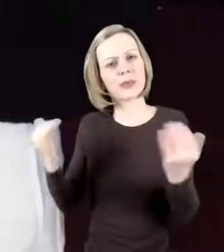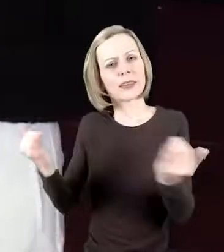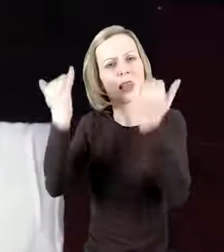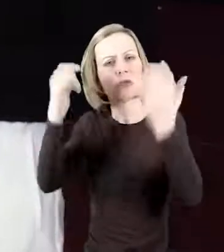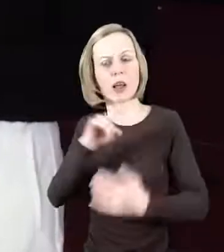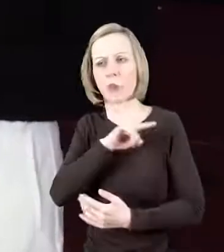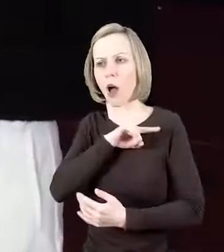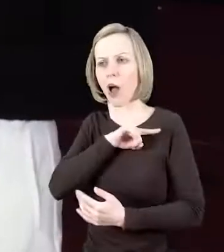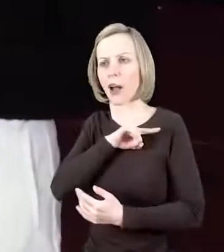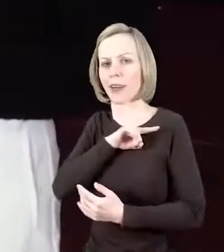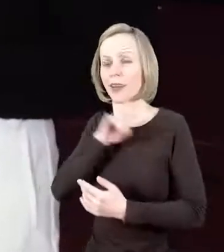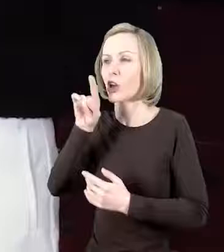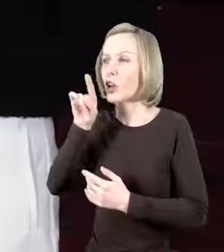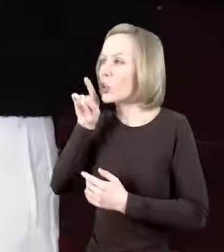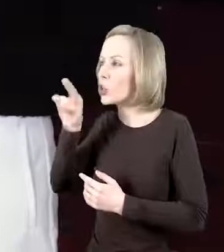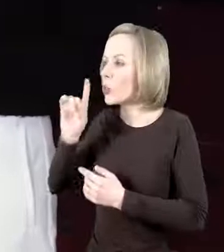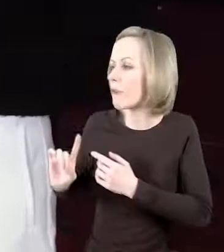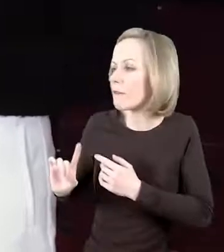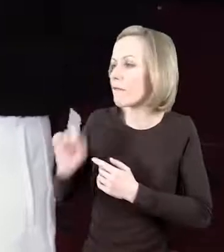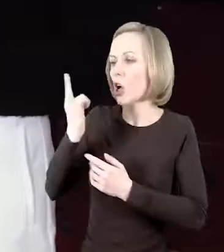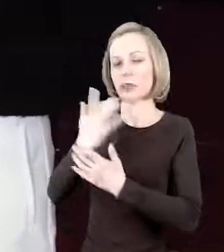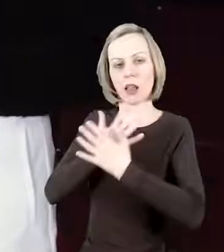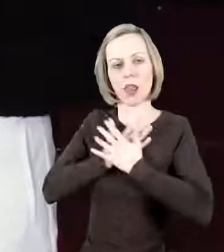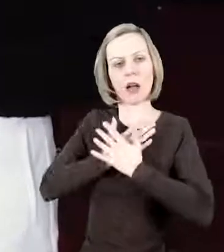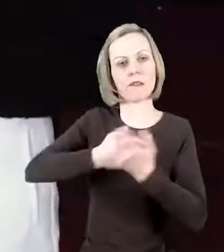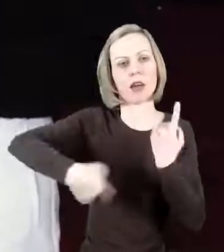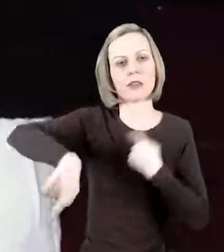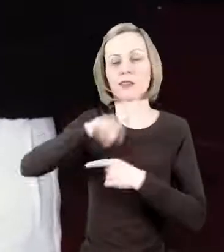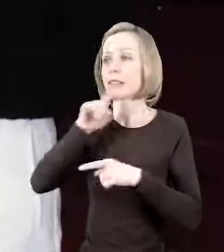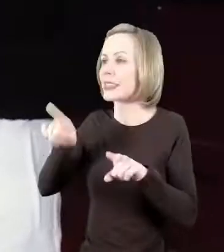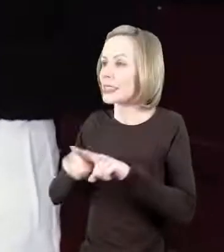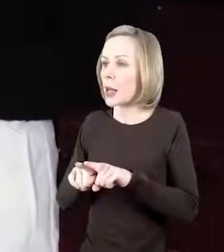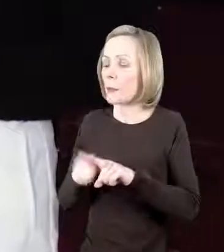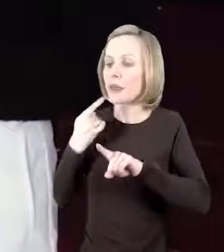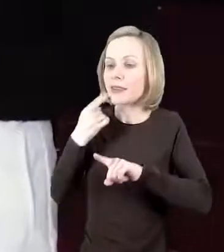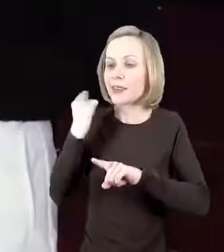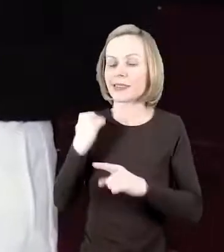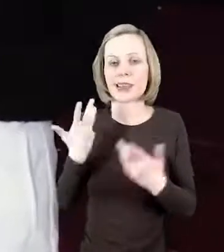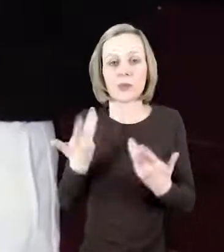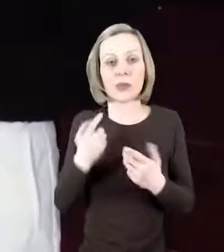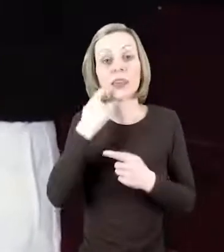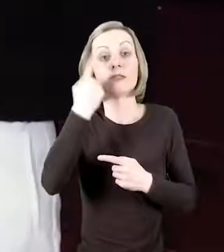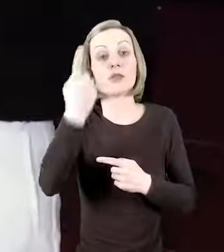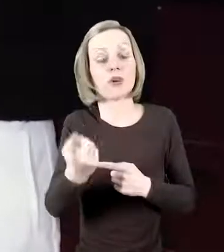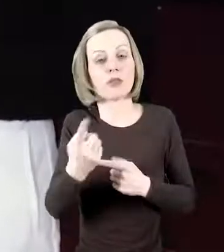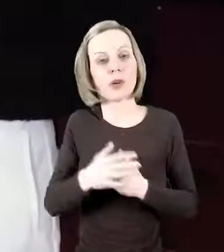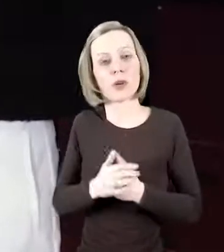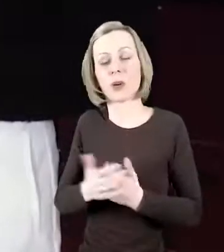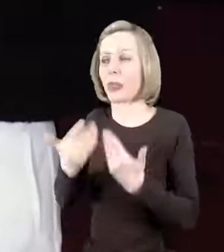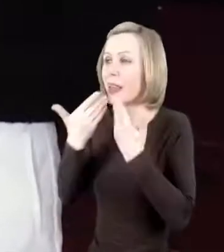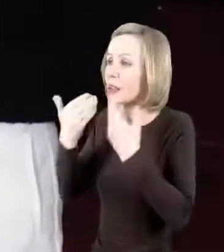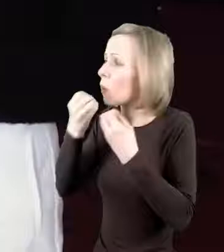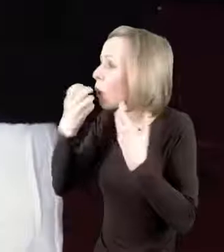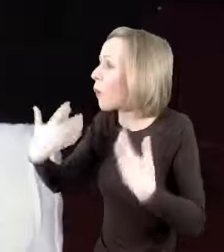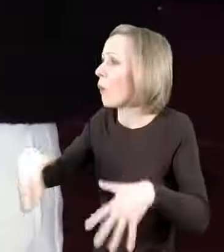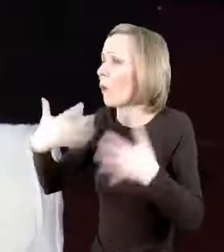us. You are the same yesterday, today, and tomorrow. We thank you that you give us unspeakable joy and peace